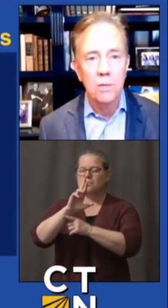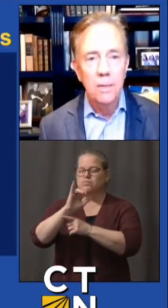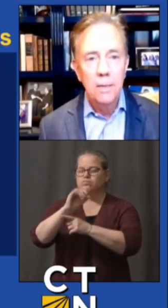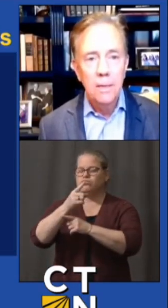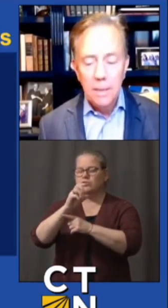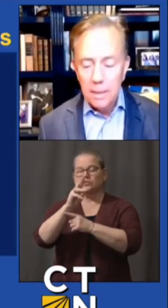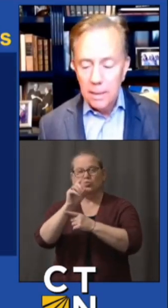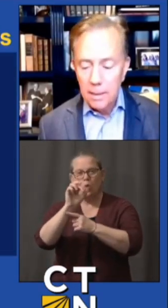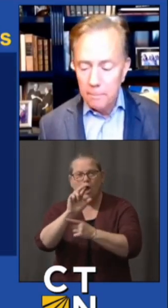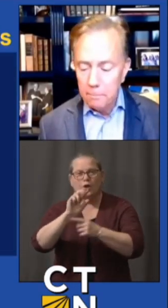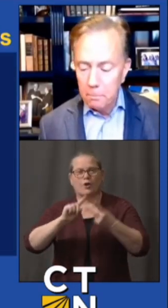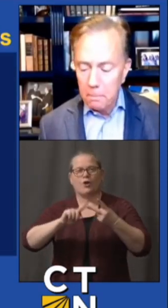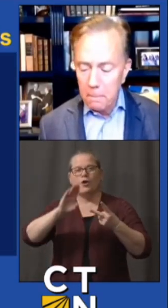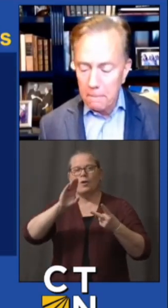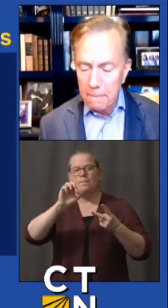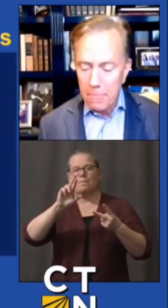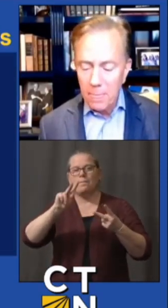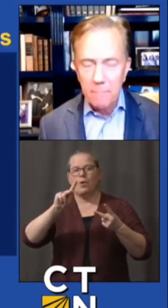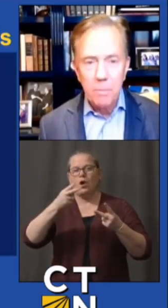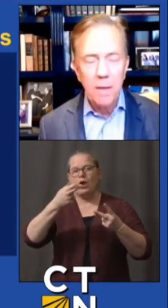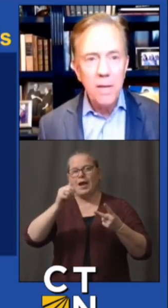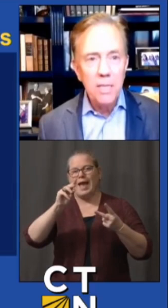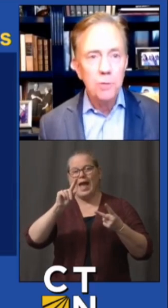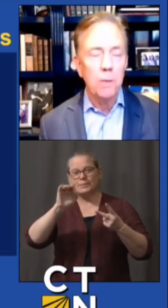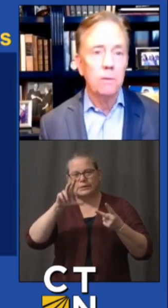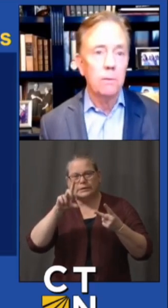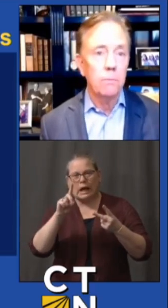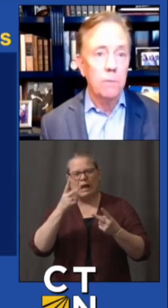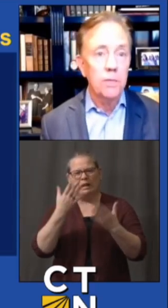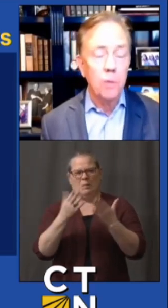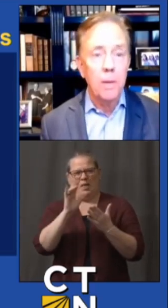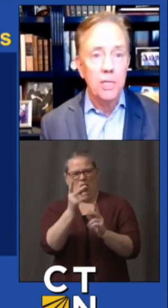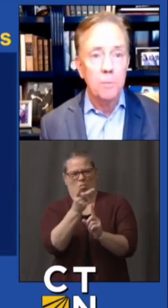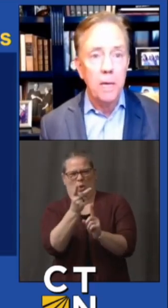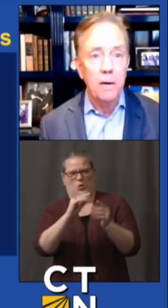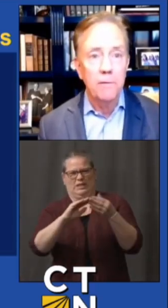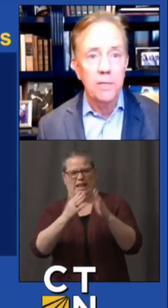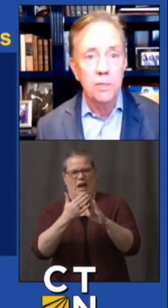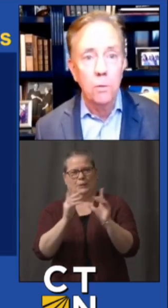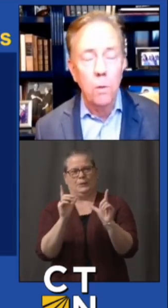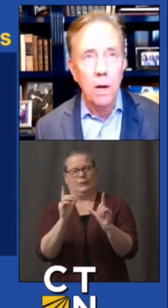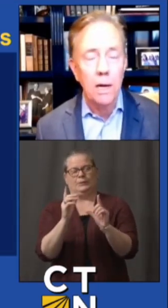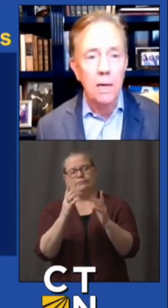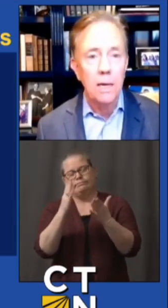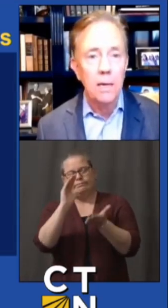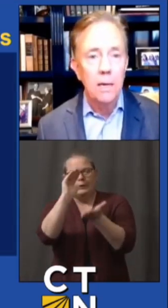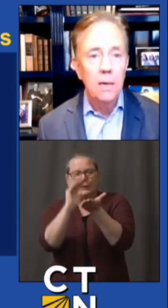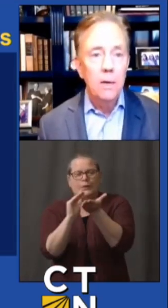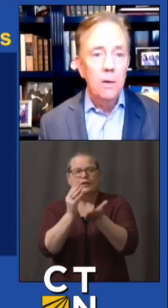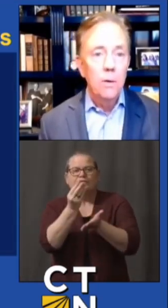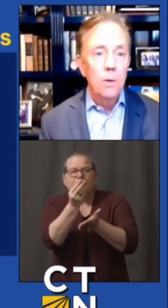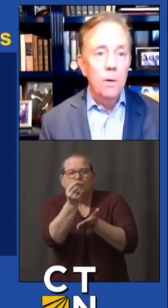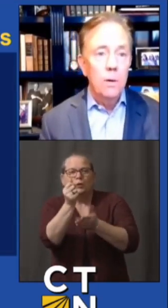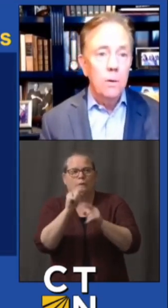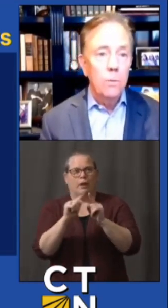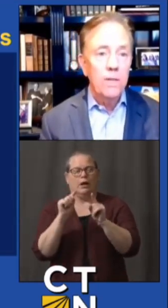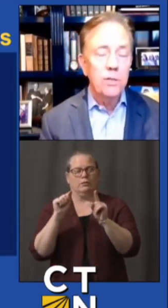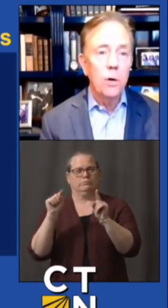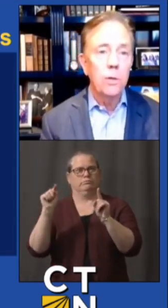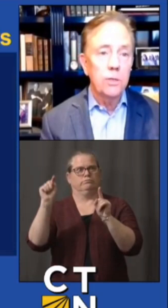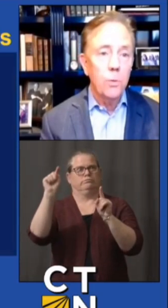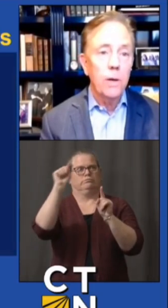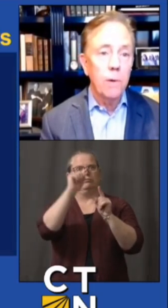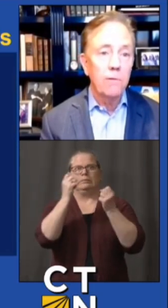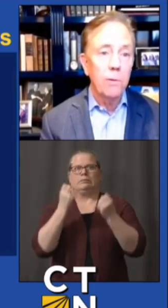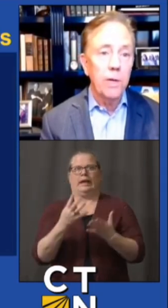cases. I think what this reminds me of is why we know